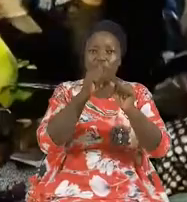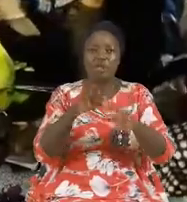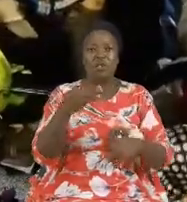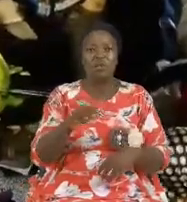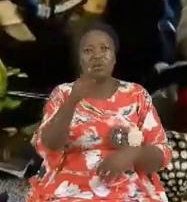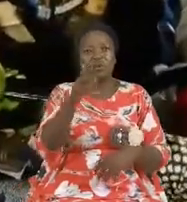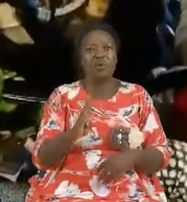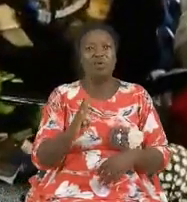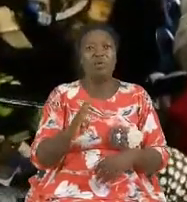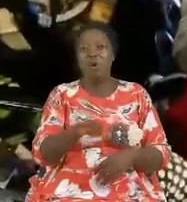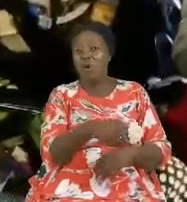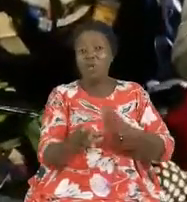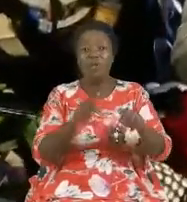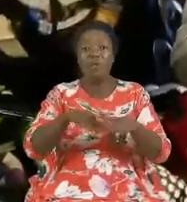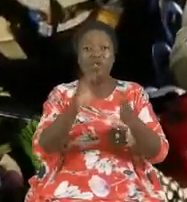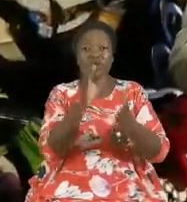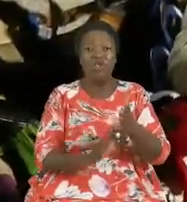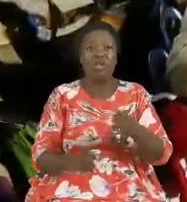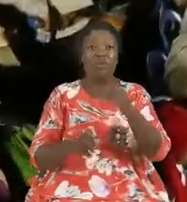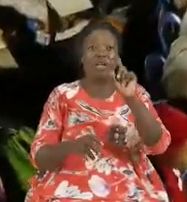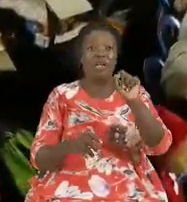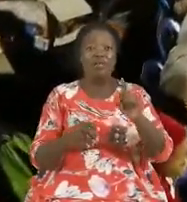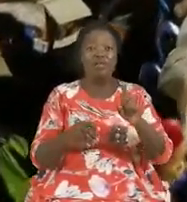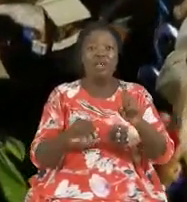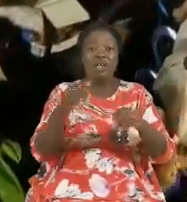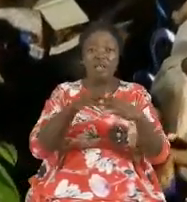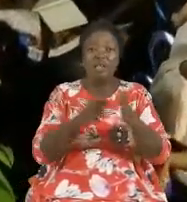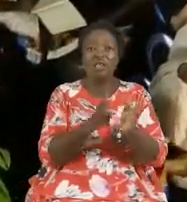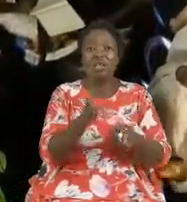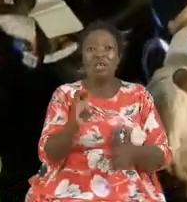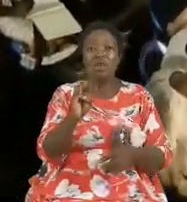to receive, to obtain the blessing of God. Other